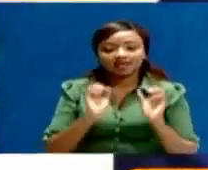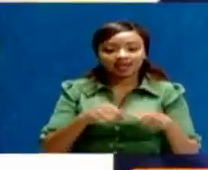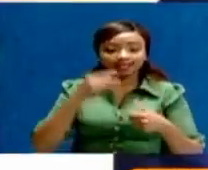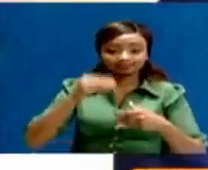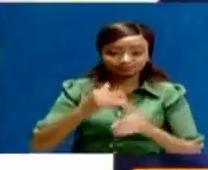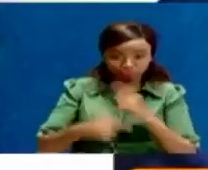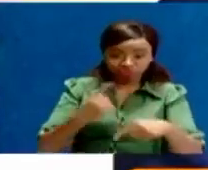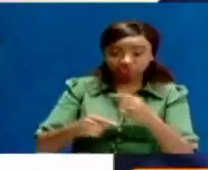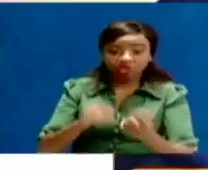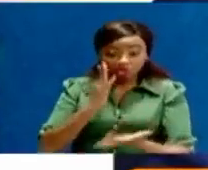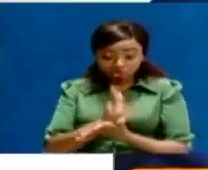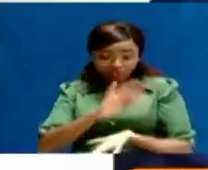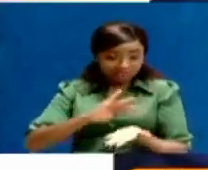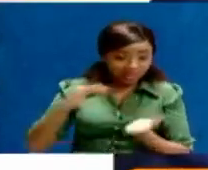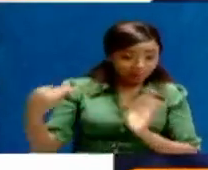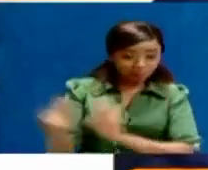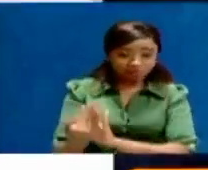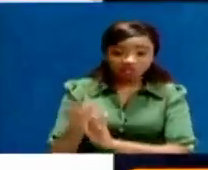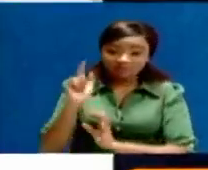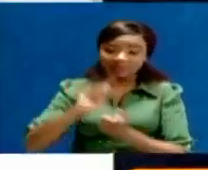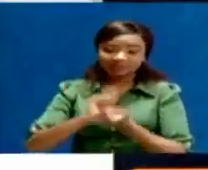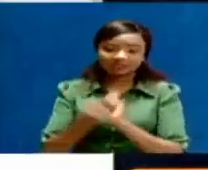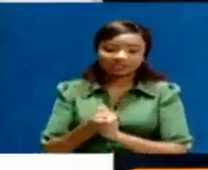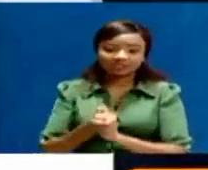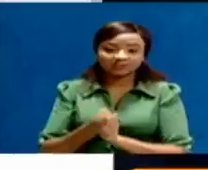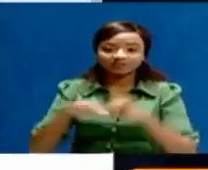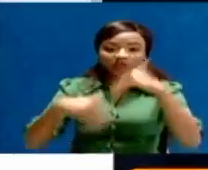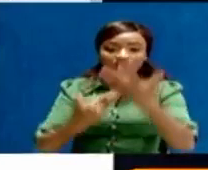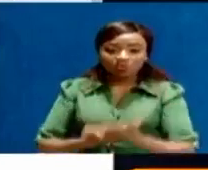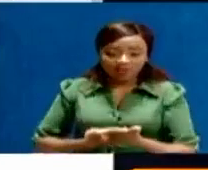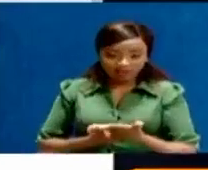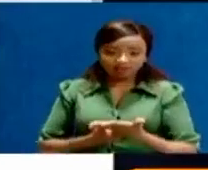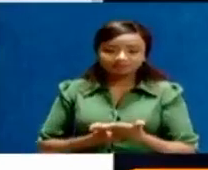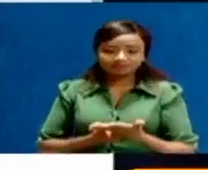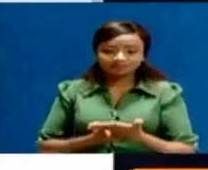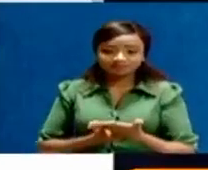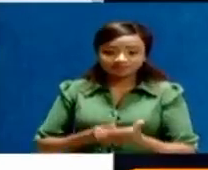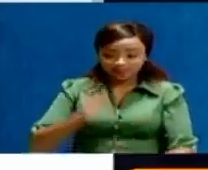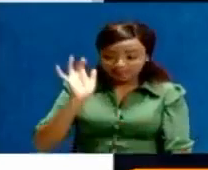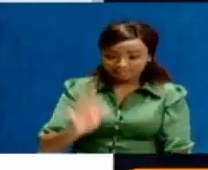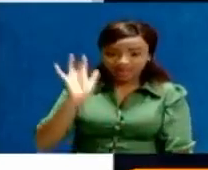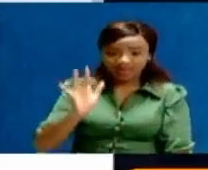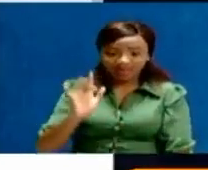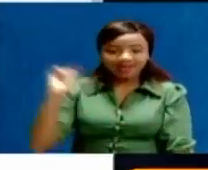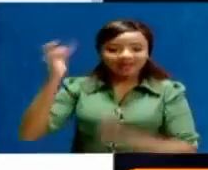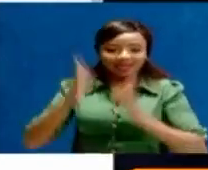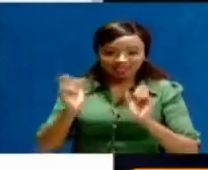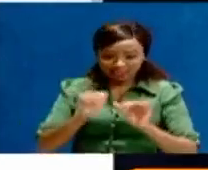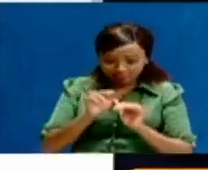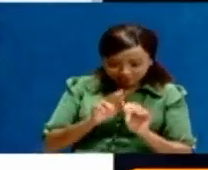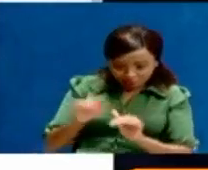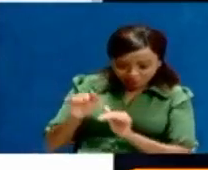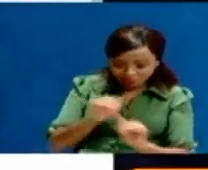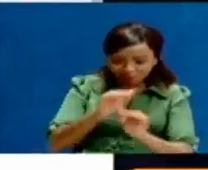the traditional approach to prosecution must change. Welcome to our daily focus management. At the click of a button, Kenyans will be able to trail